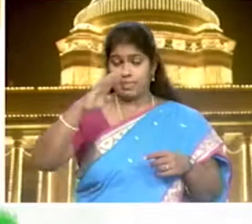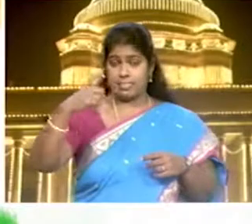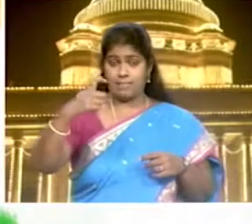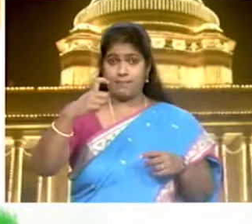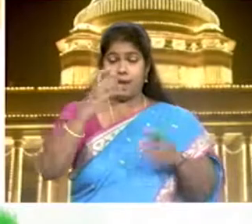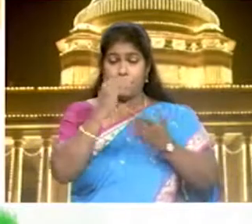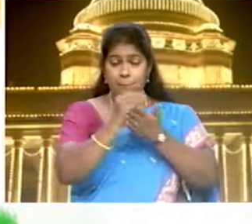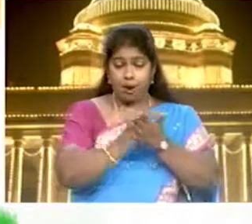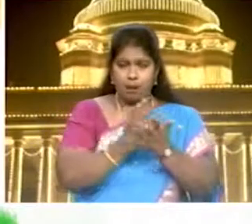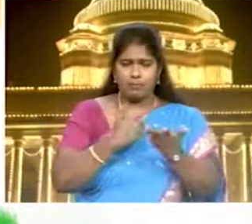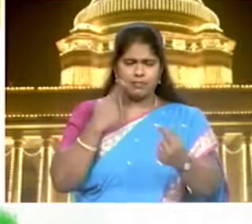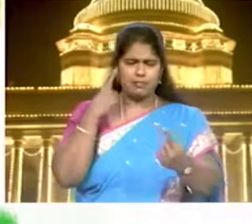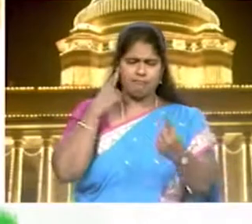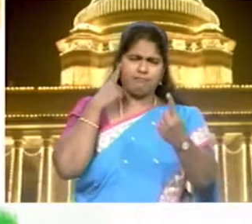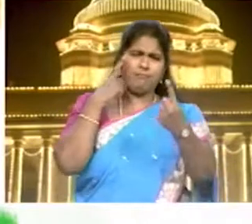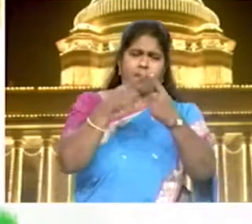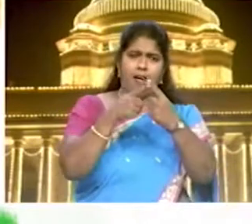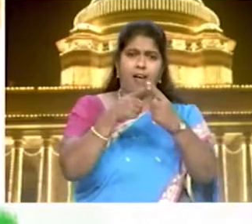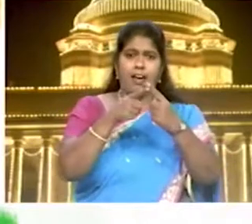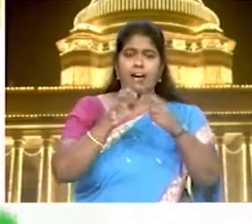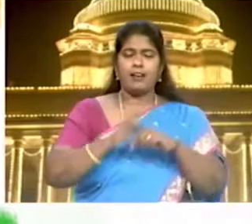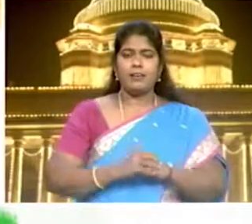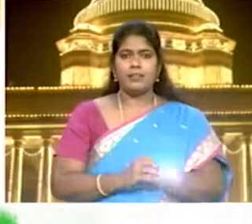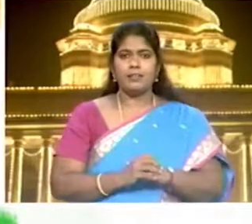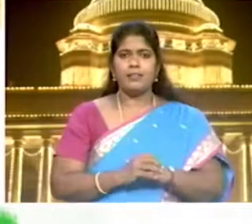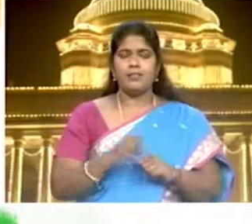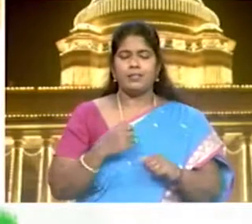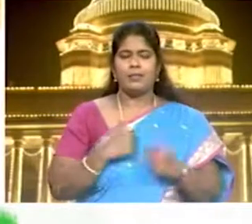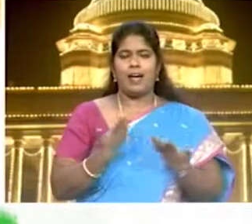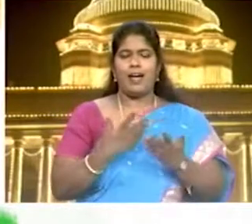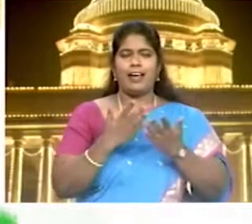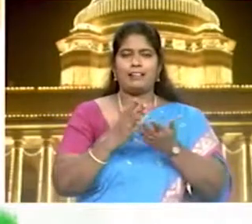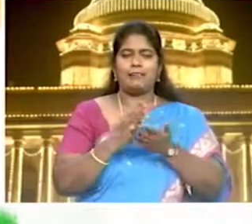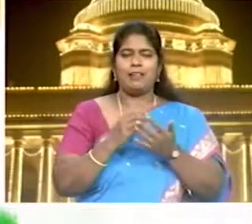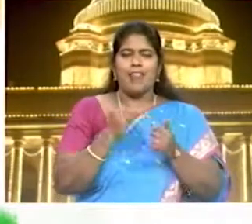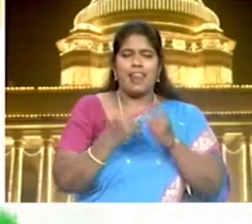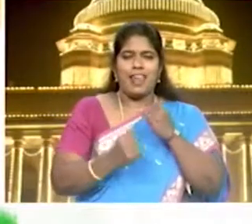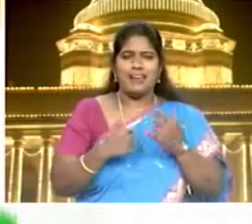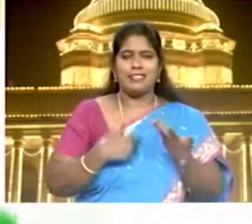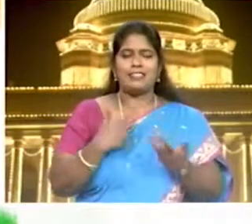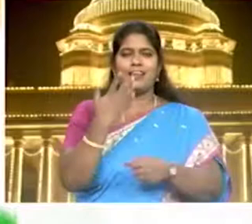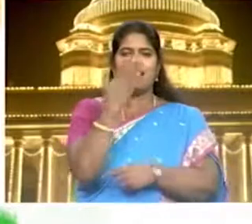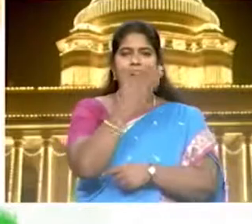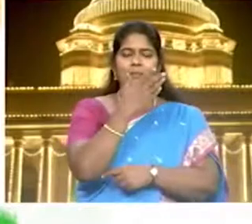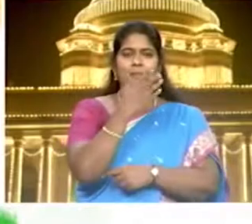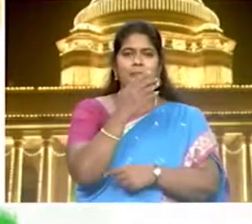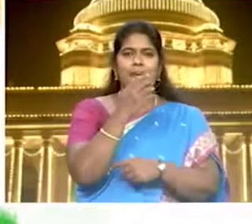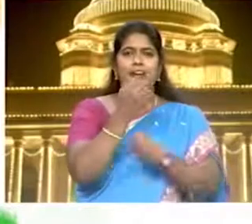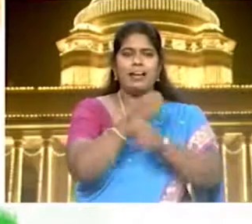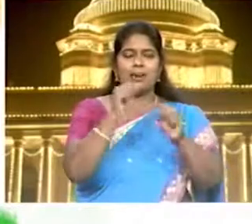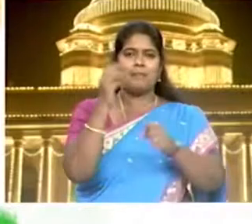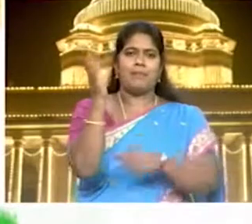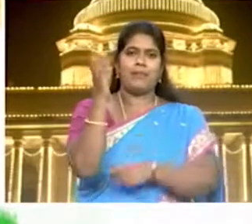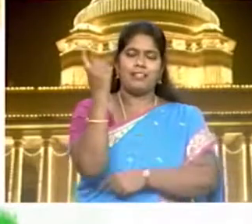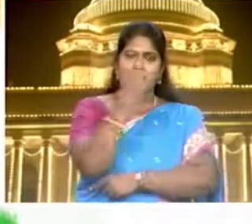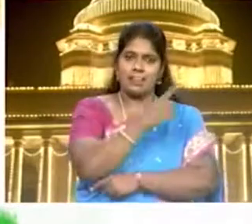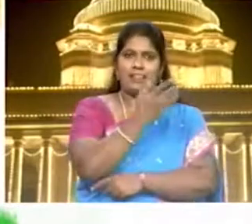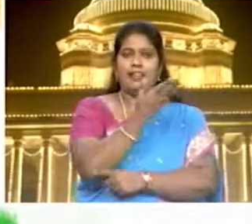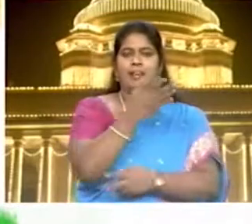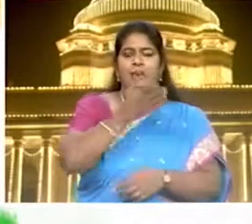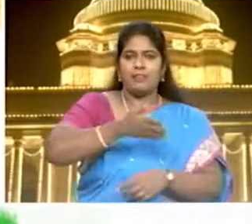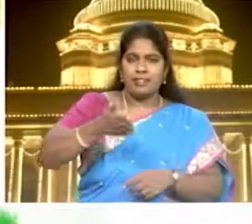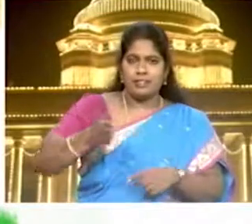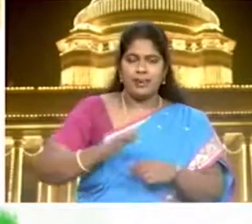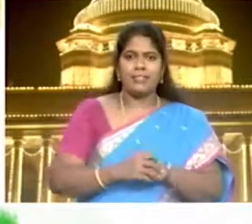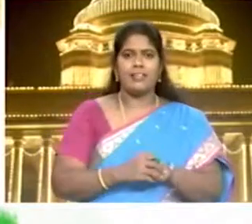conclude, I would like to extend Independence Day greetings to the armed forces, to the members of